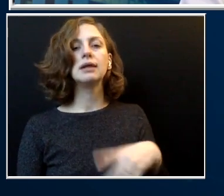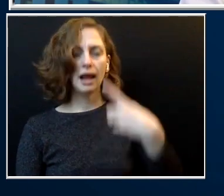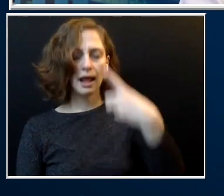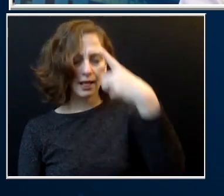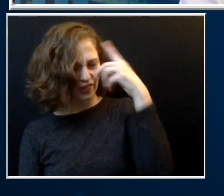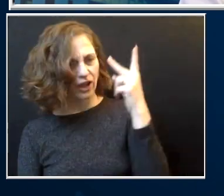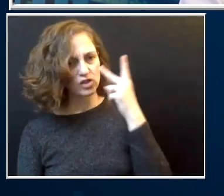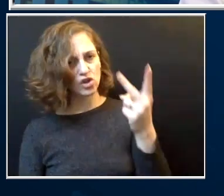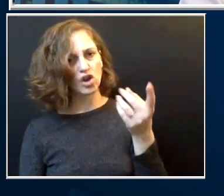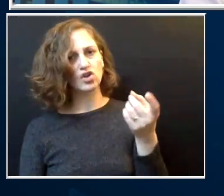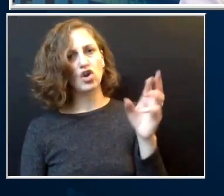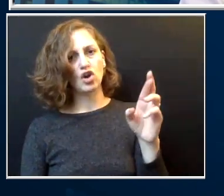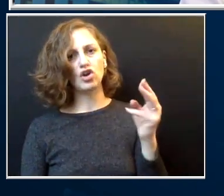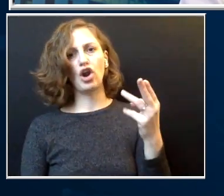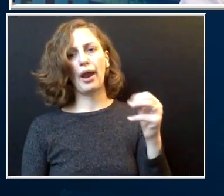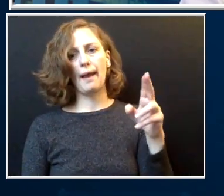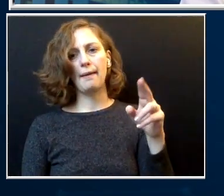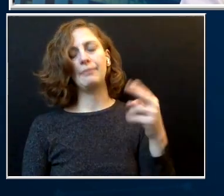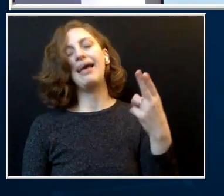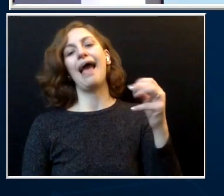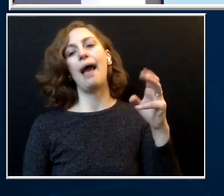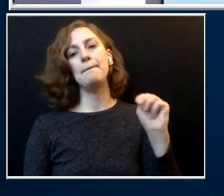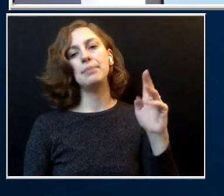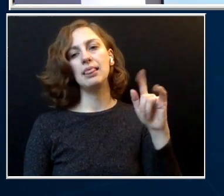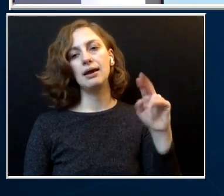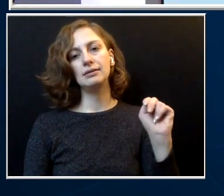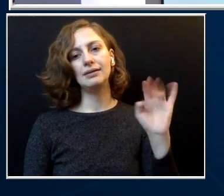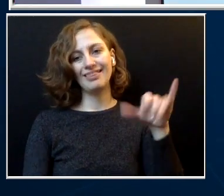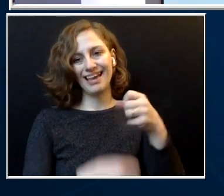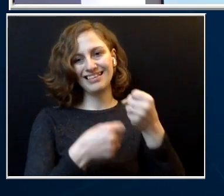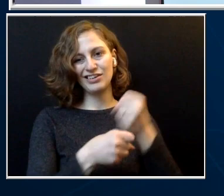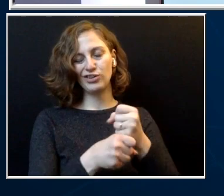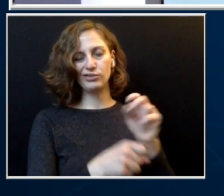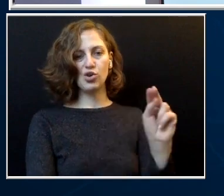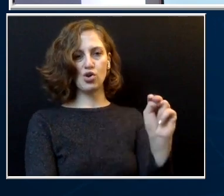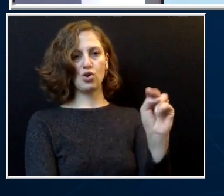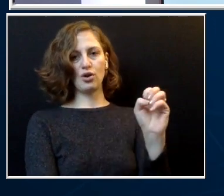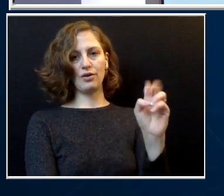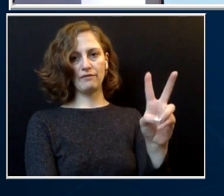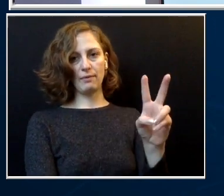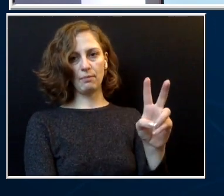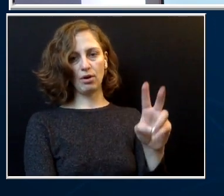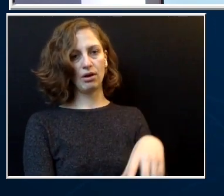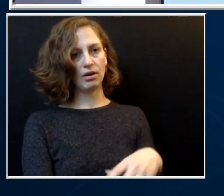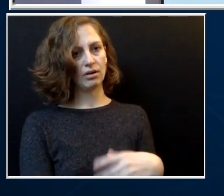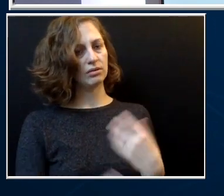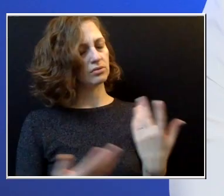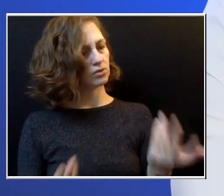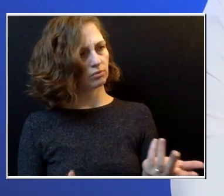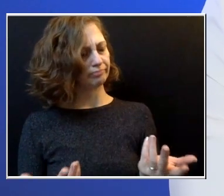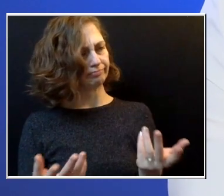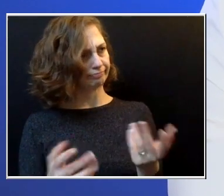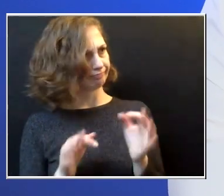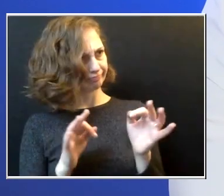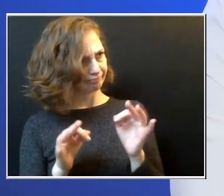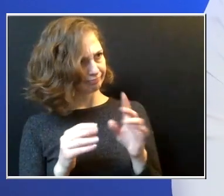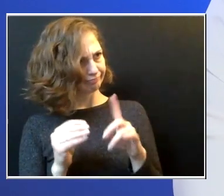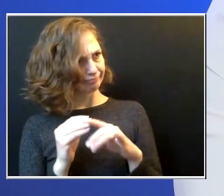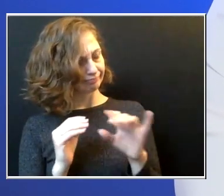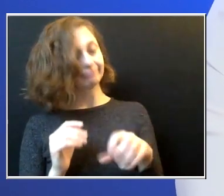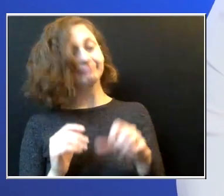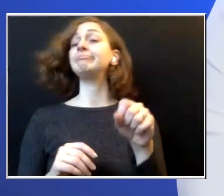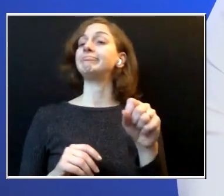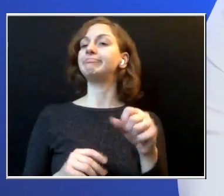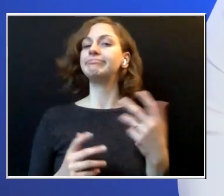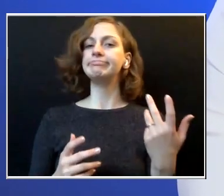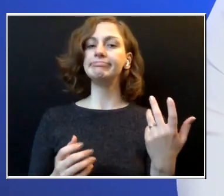in November of that year. Oh, that's awesome. So talk to us a little bit about what this. Yeah, so this is, obviously one of our